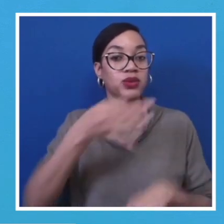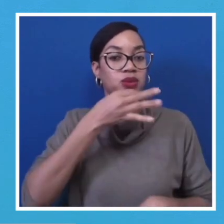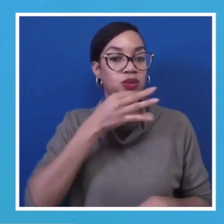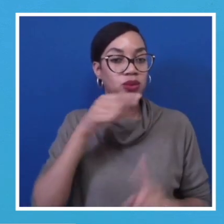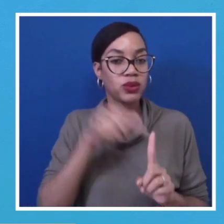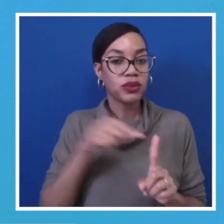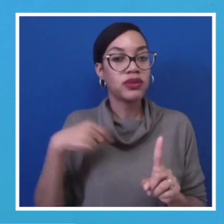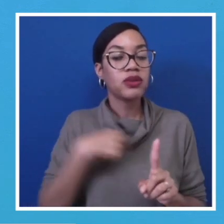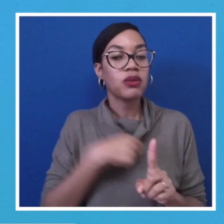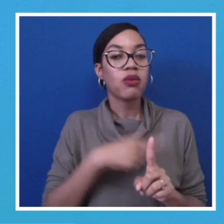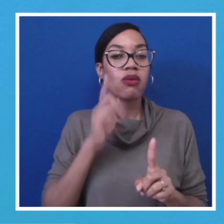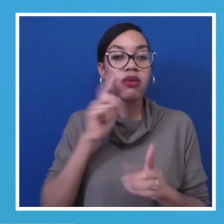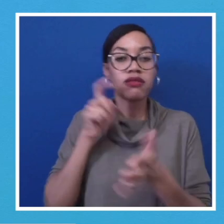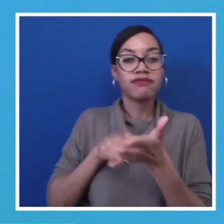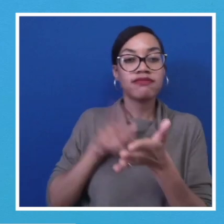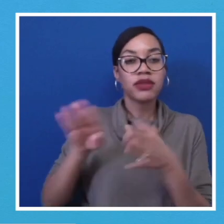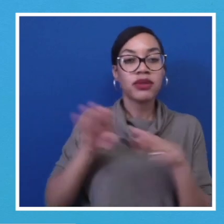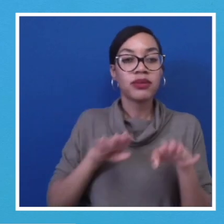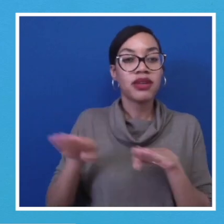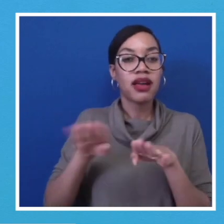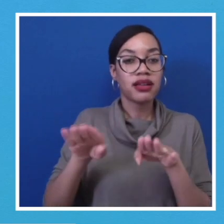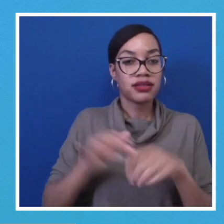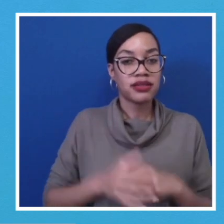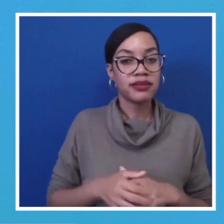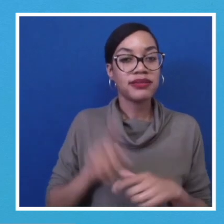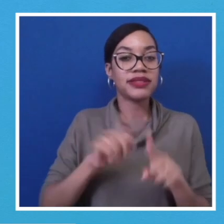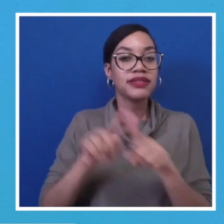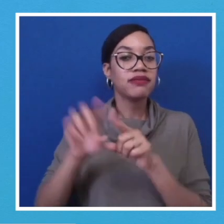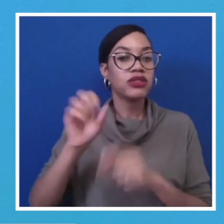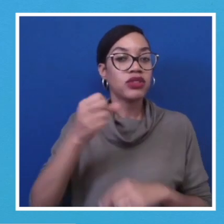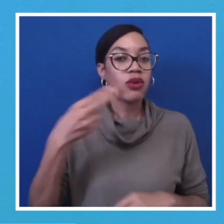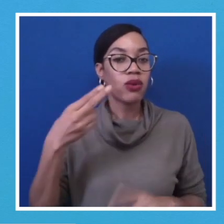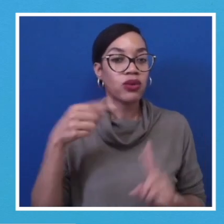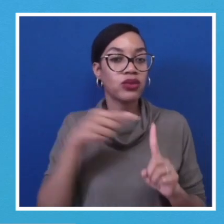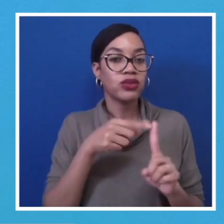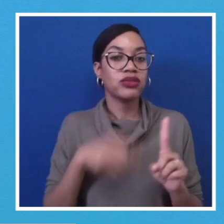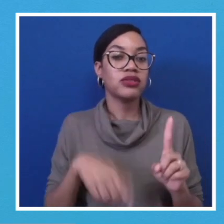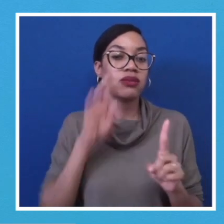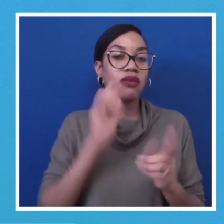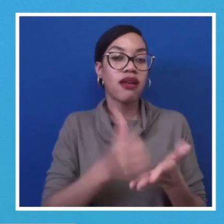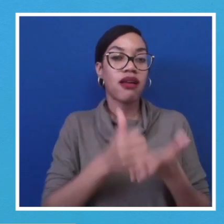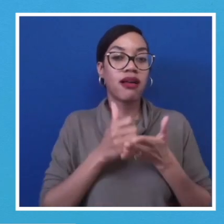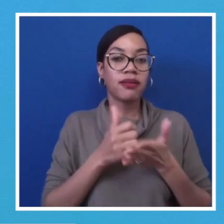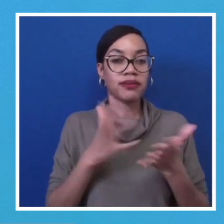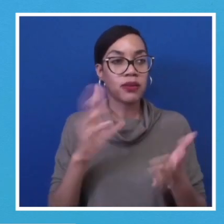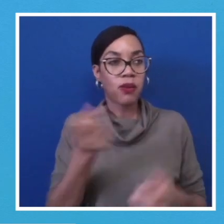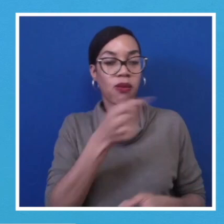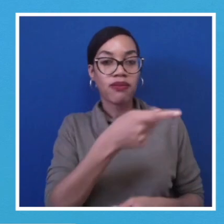shareholders and to the public. Help us hold them accountable for funding genocide.